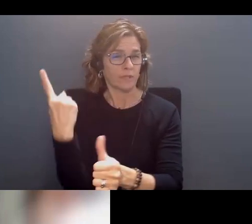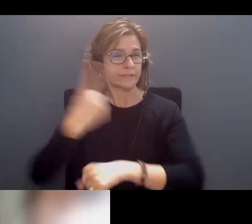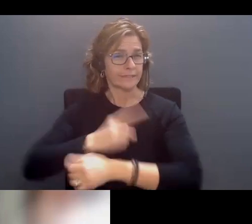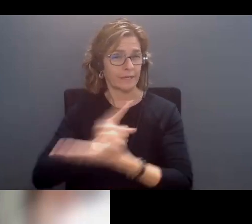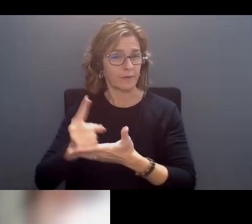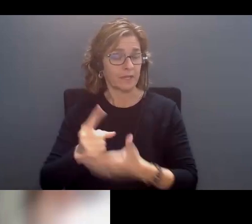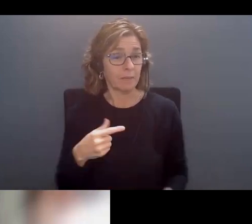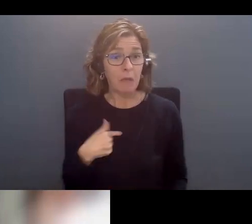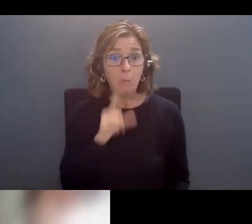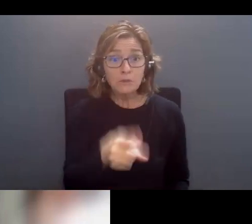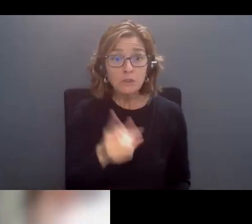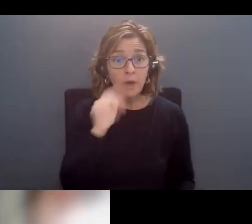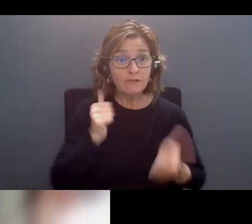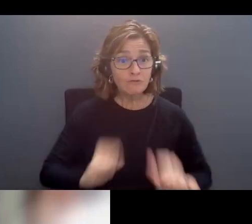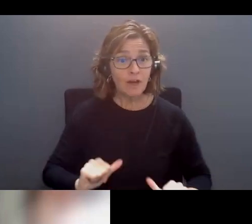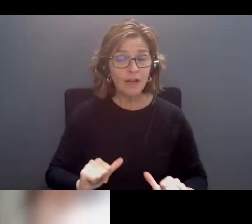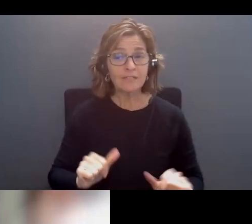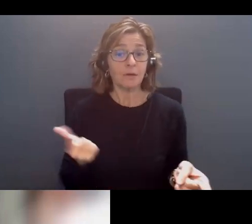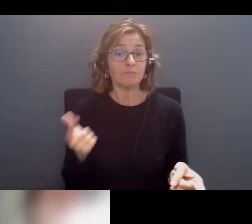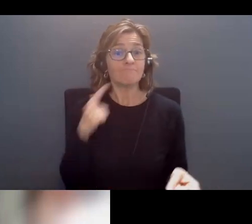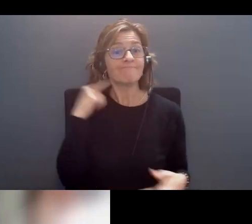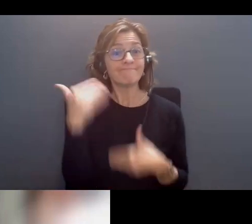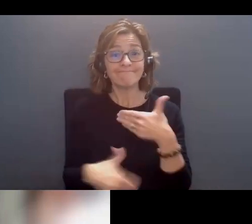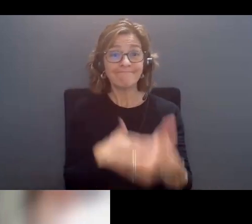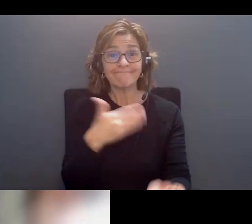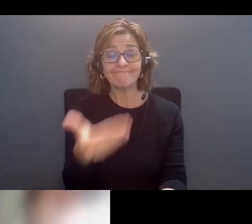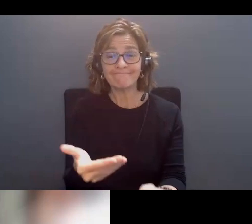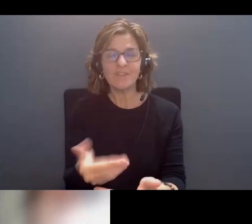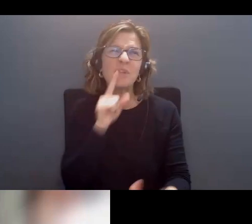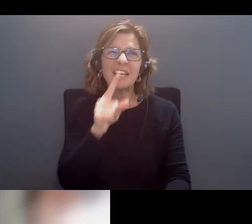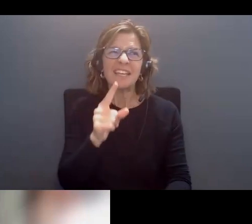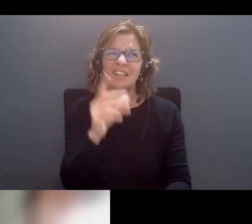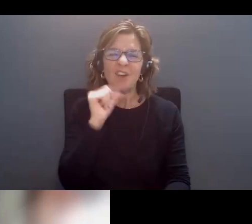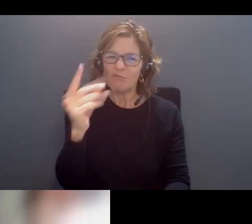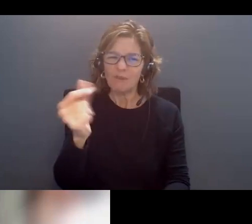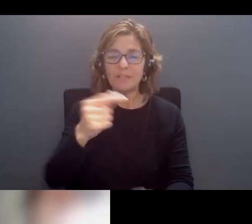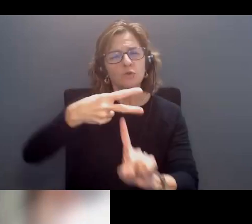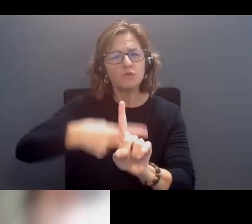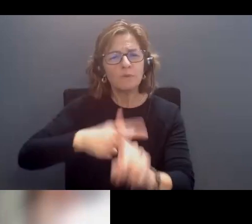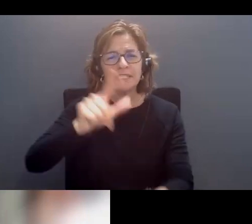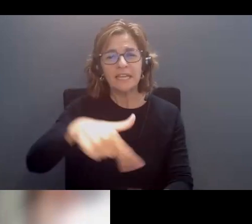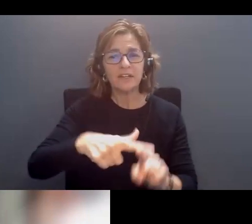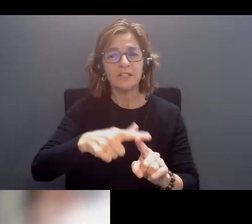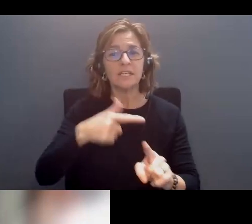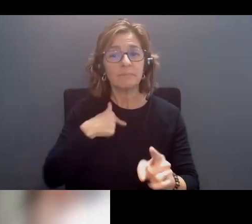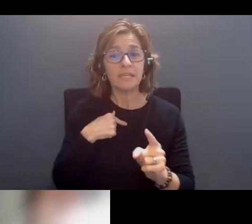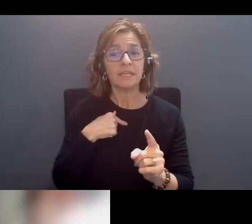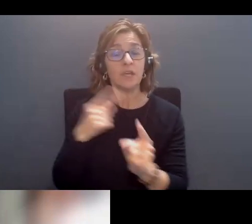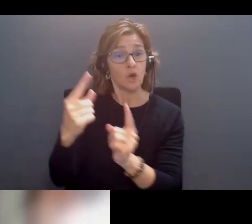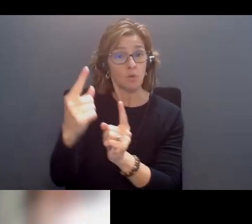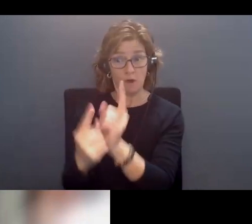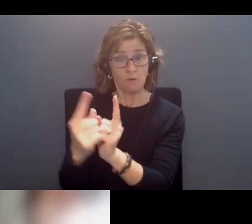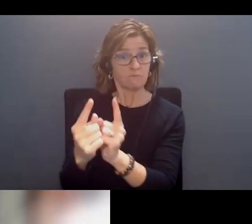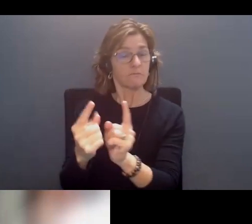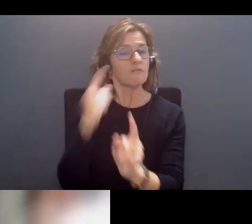And when that happened, it was a couple months after, and they actually offered me a job after the